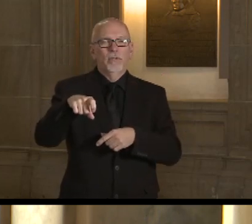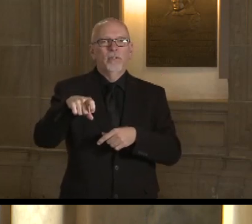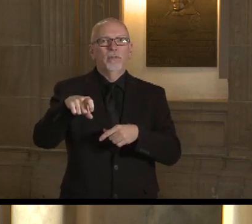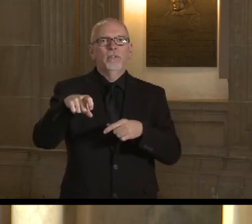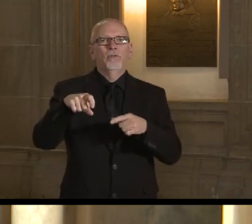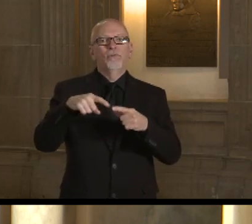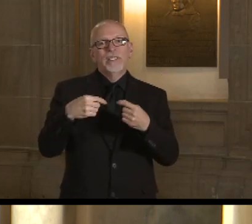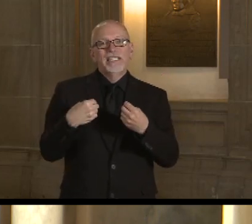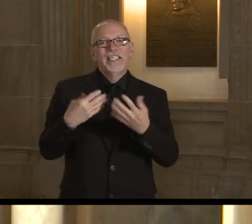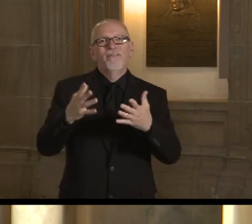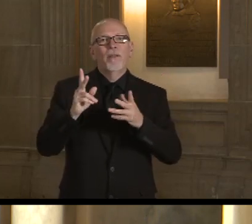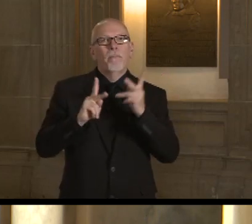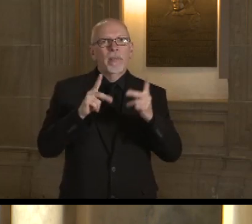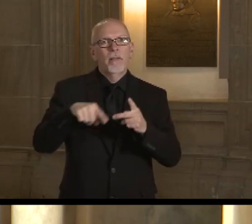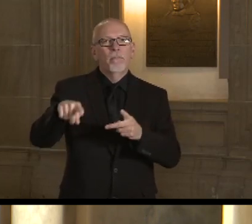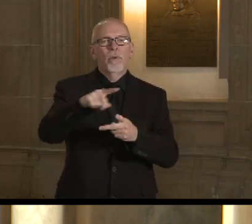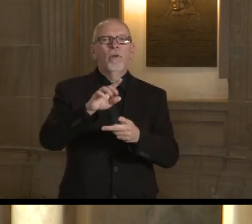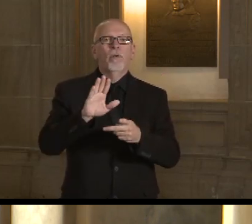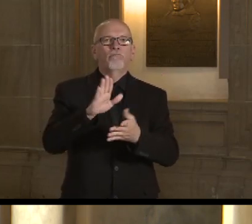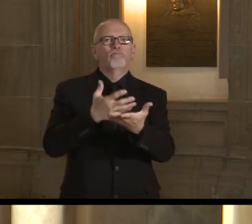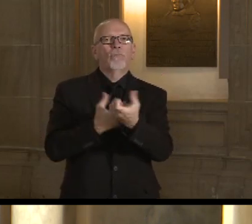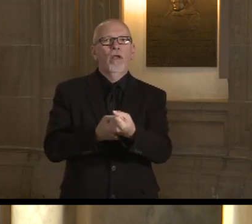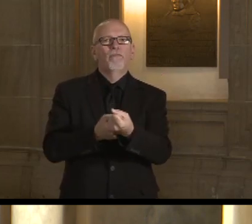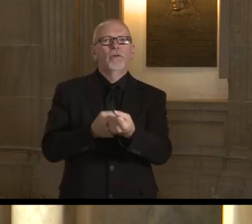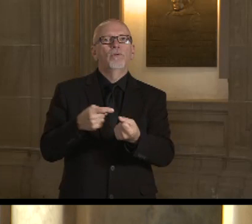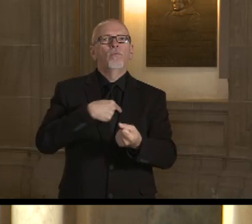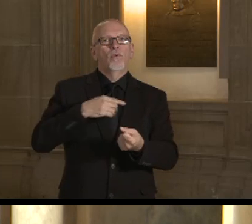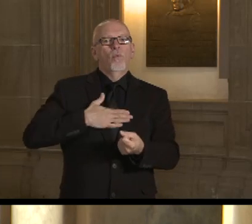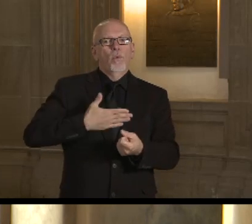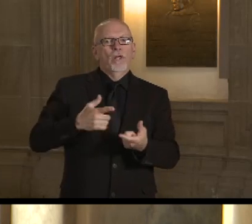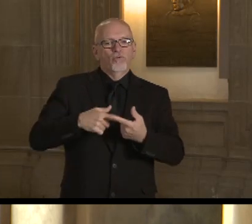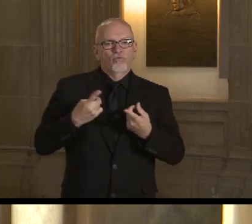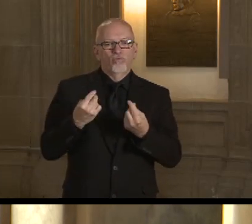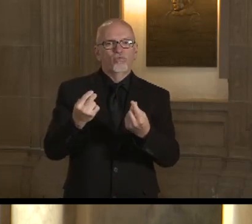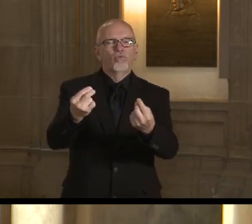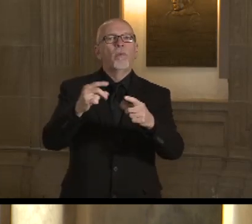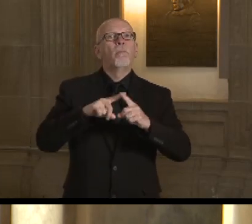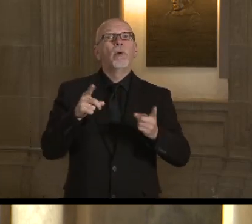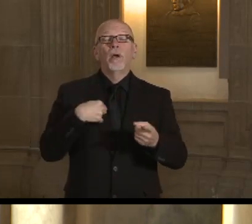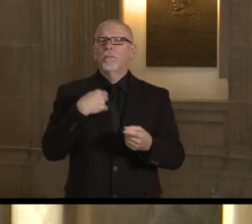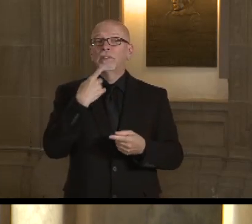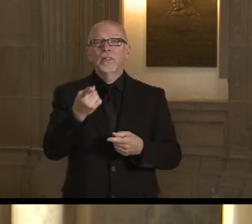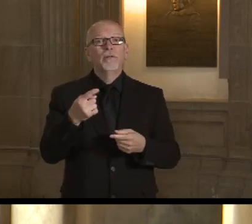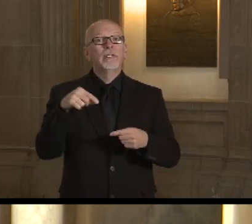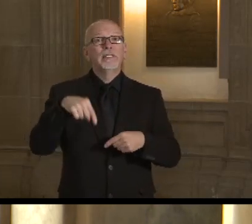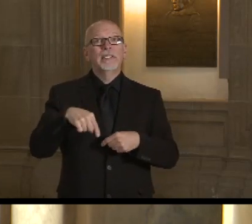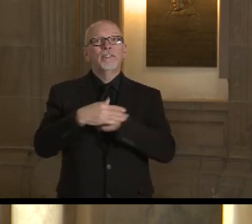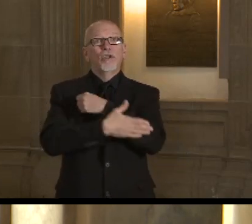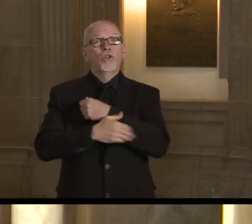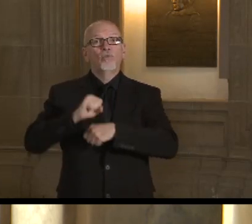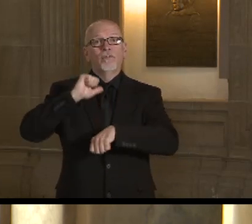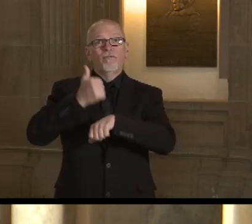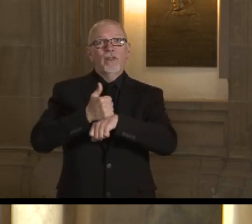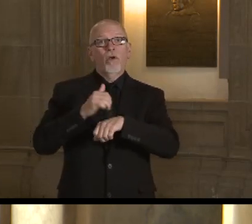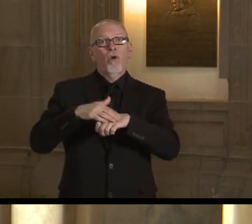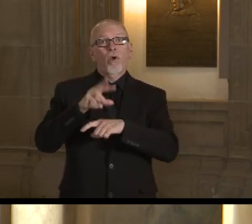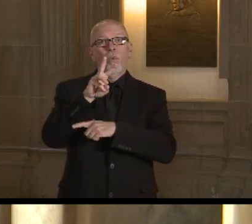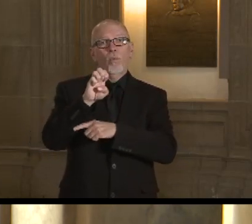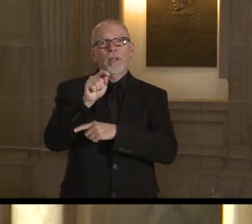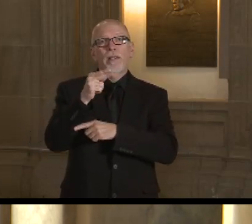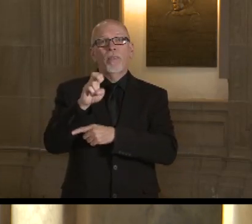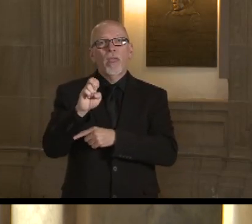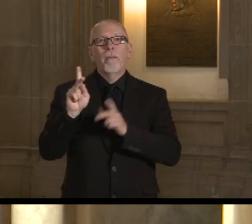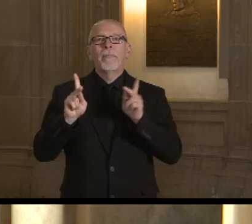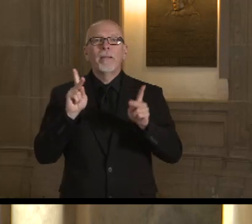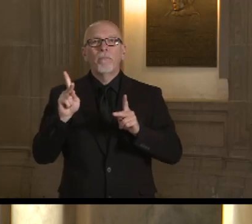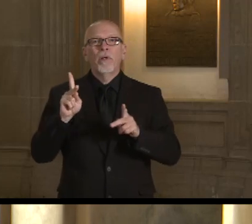to give people that confidence that we're willing to take these steps. But I'm telling you, this country was founded on we the people, and